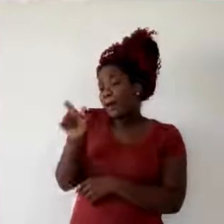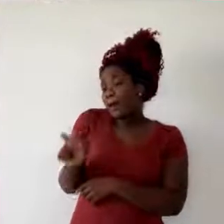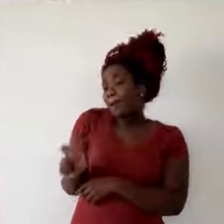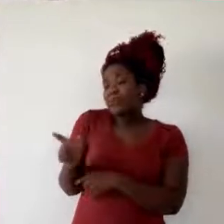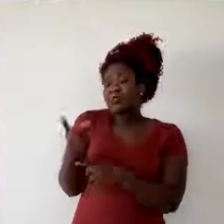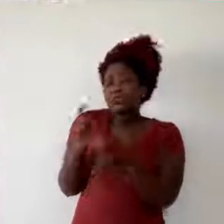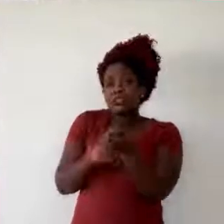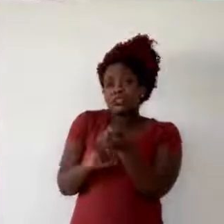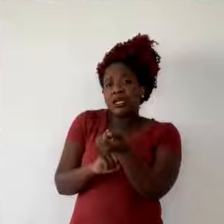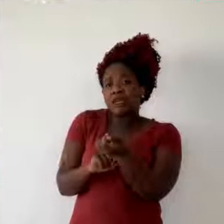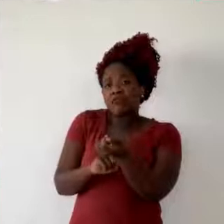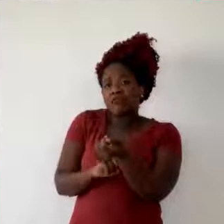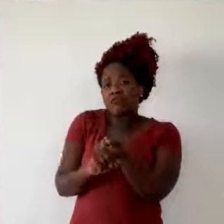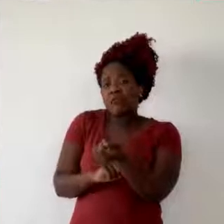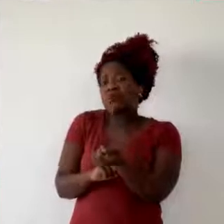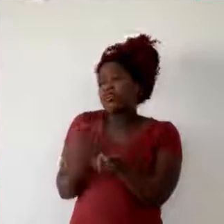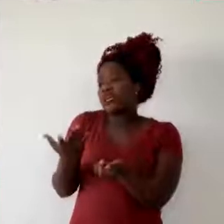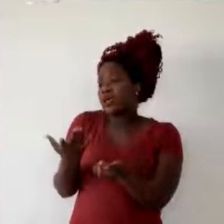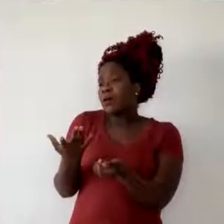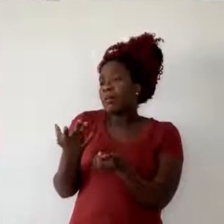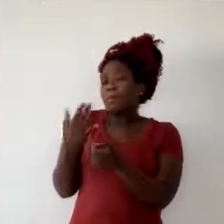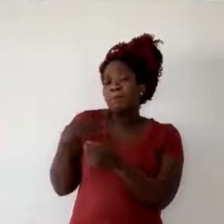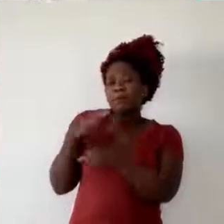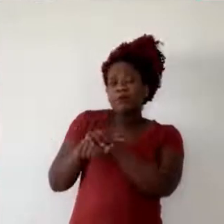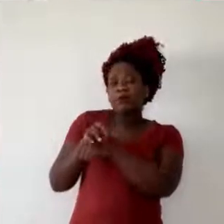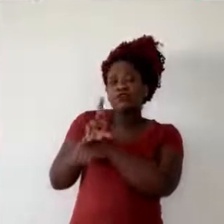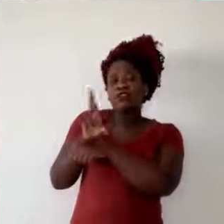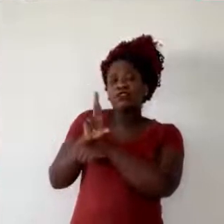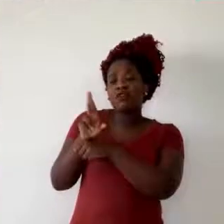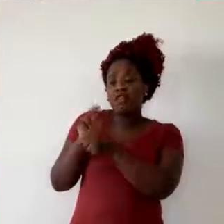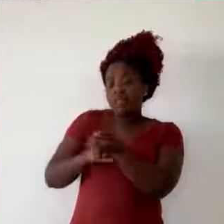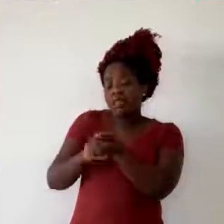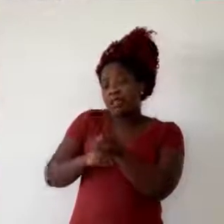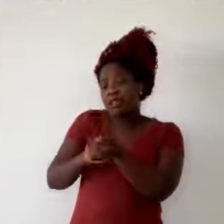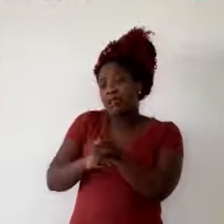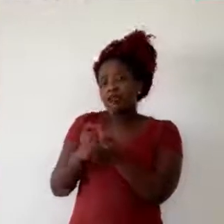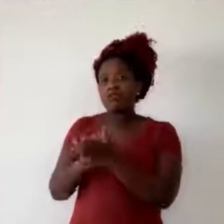nervous person. He's very nervous. And then